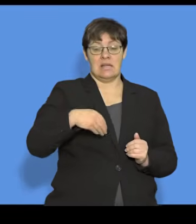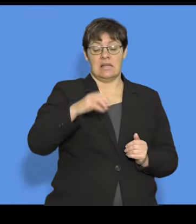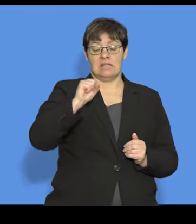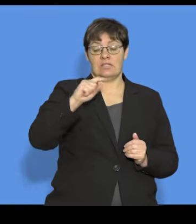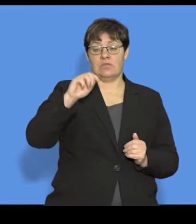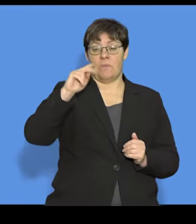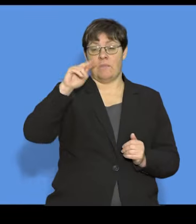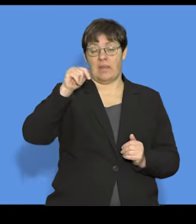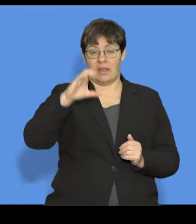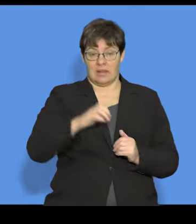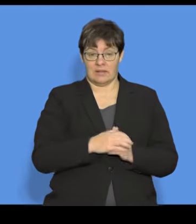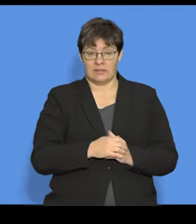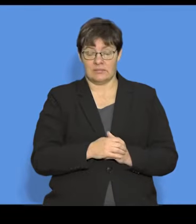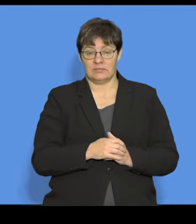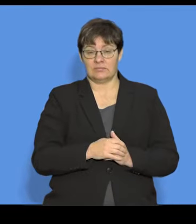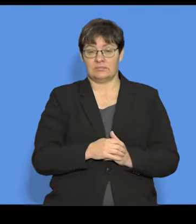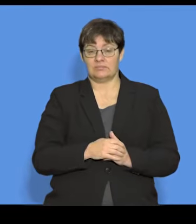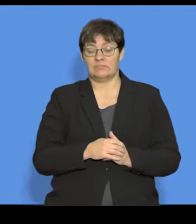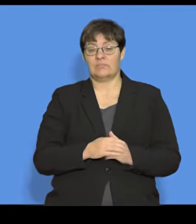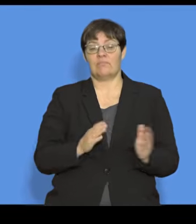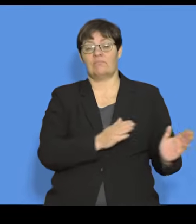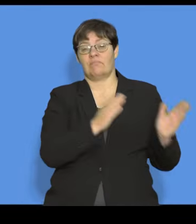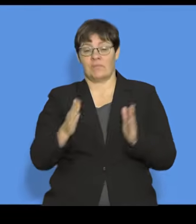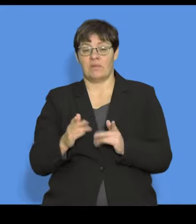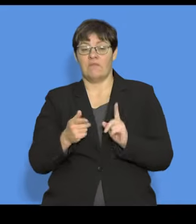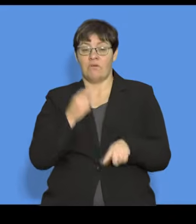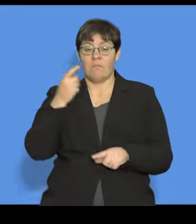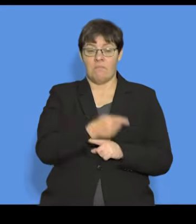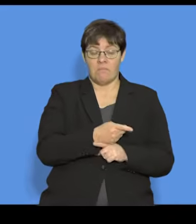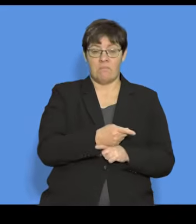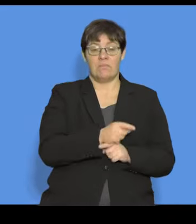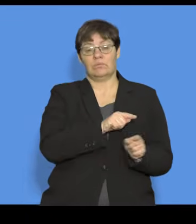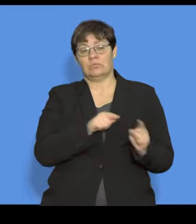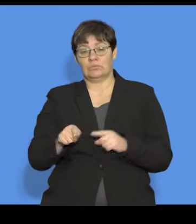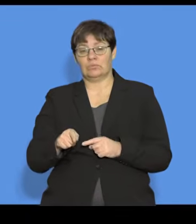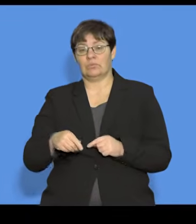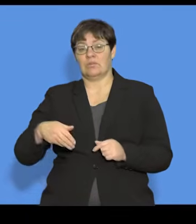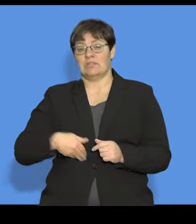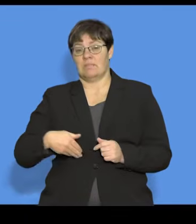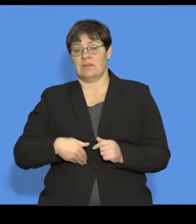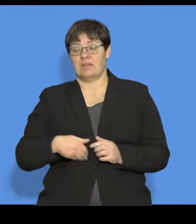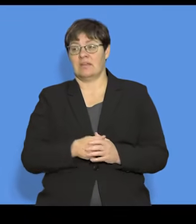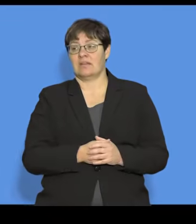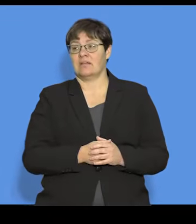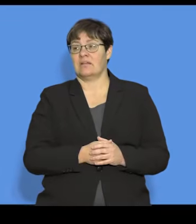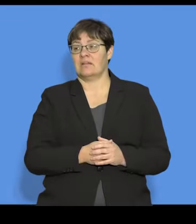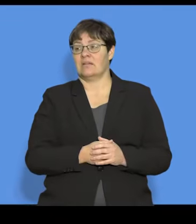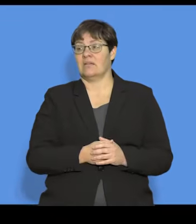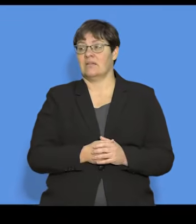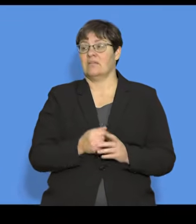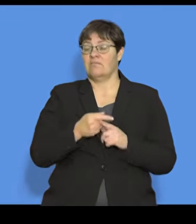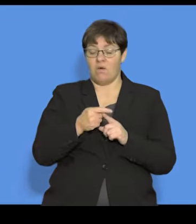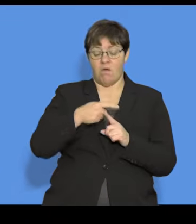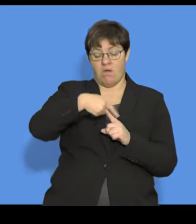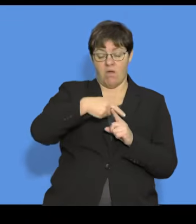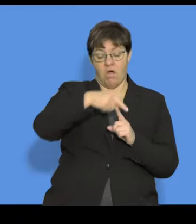go back to where the food has come through, it moves from the esophagus into the stomach, and there's a little valve here